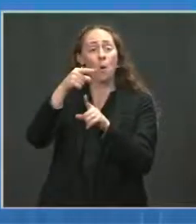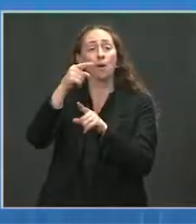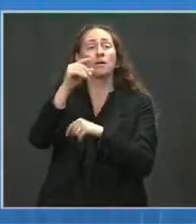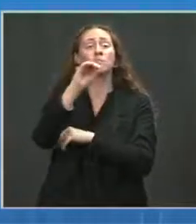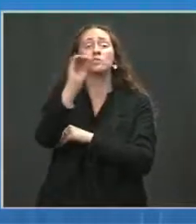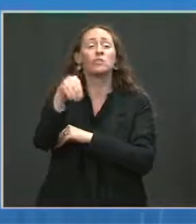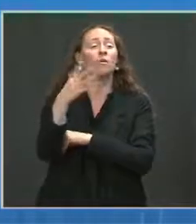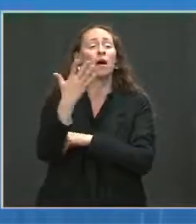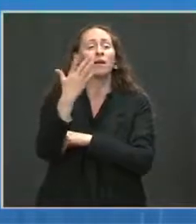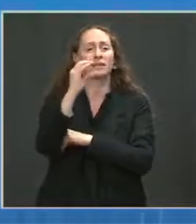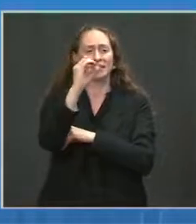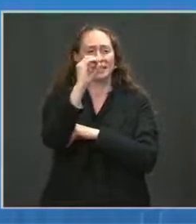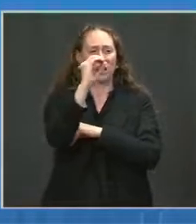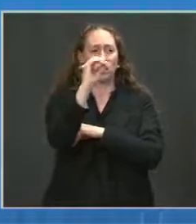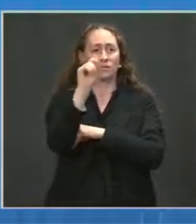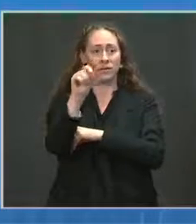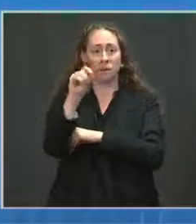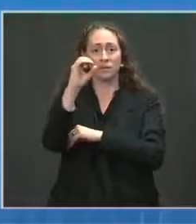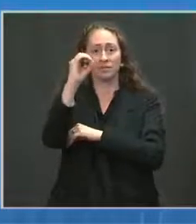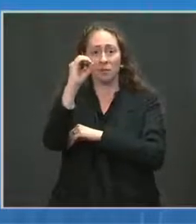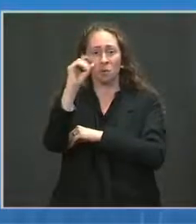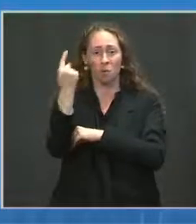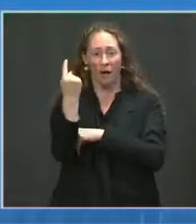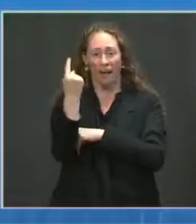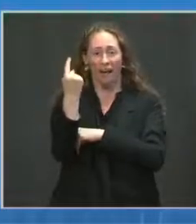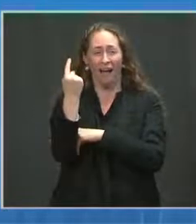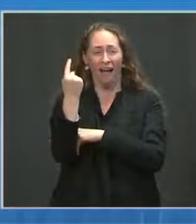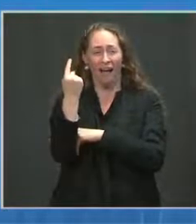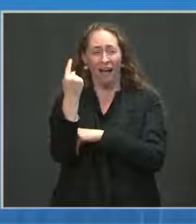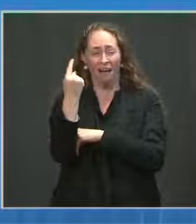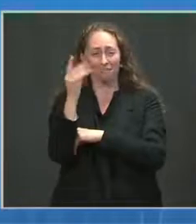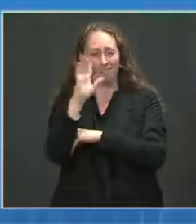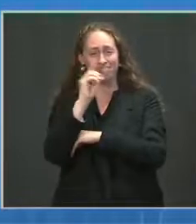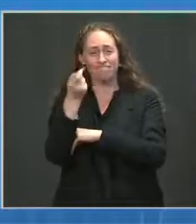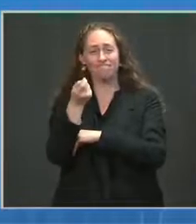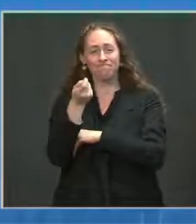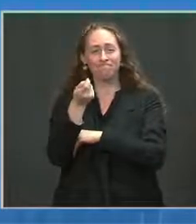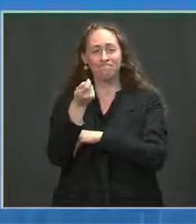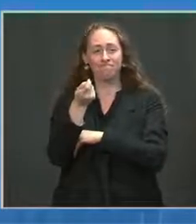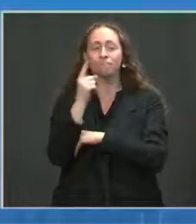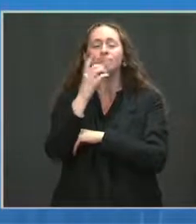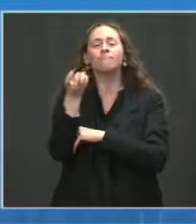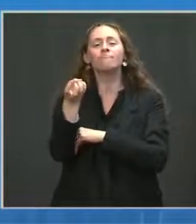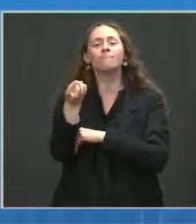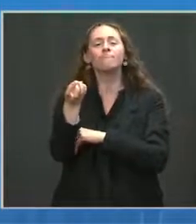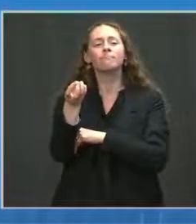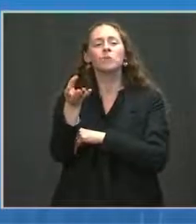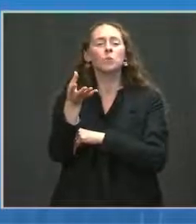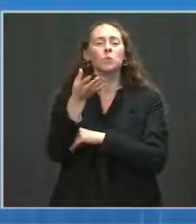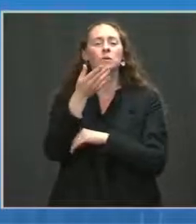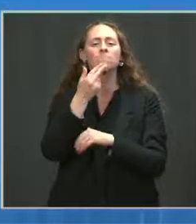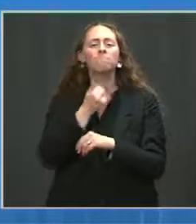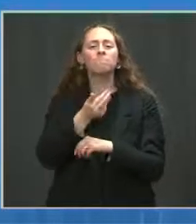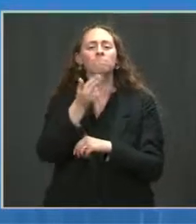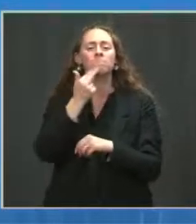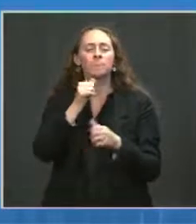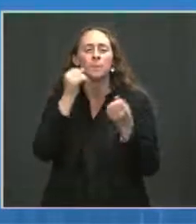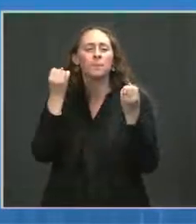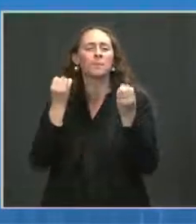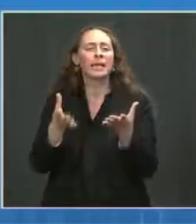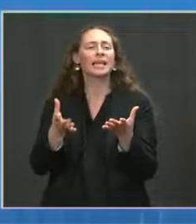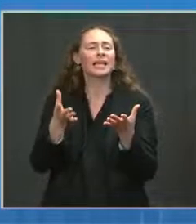0.01% or less. And when you look at the breakthrough cases, the percent of breakthrough cases in